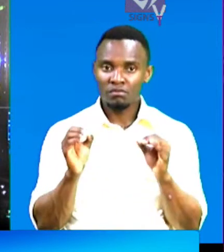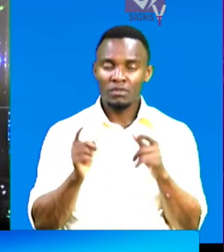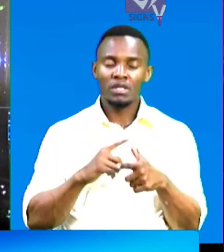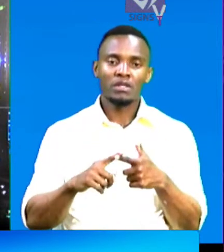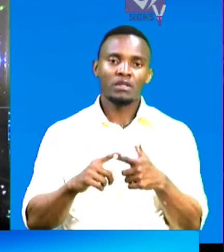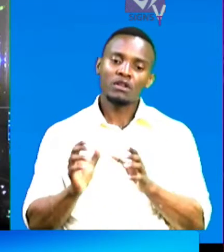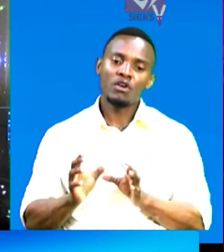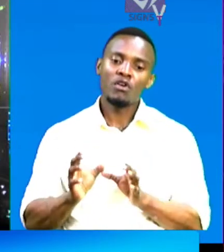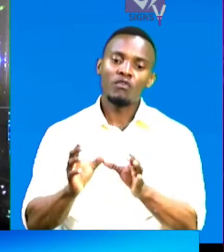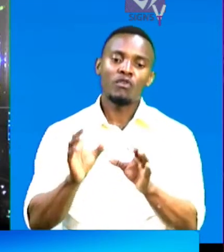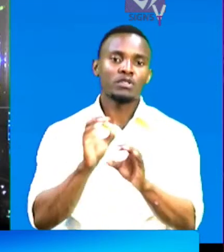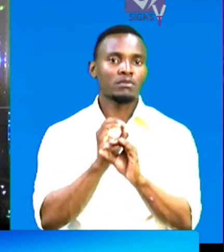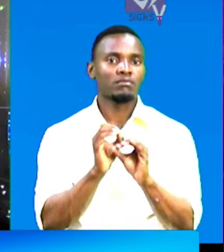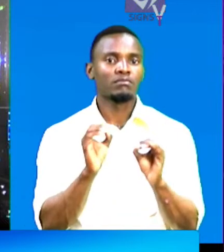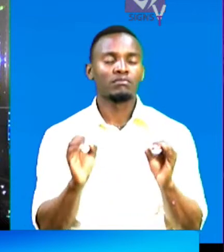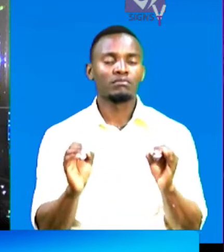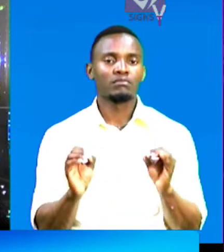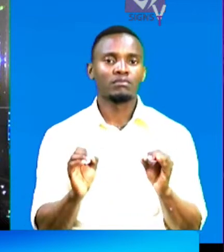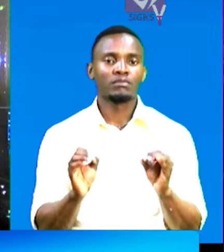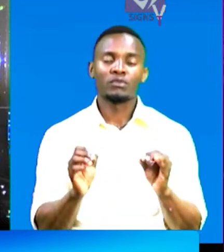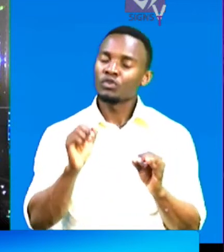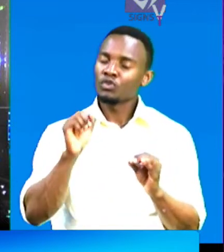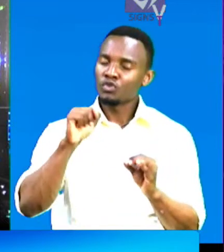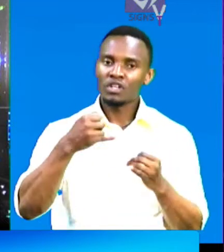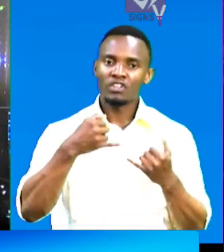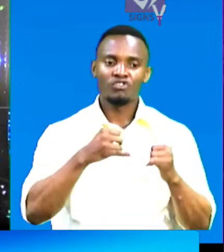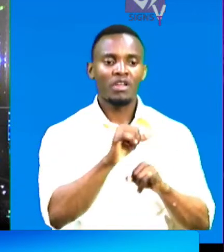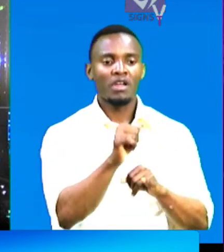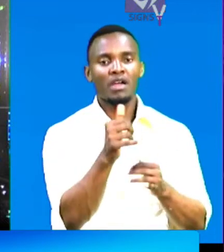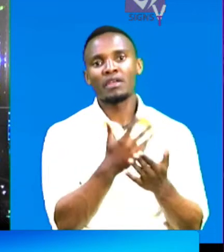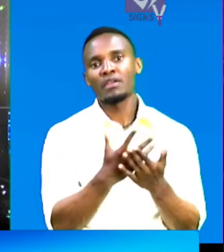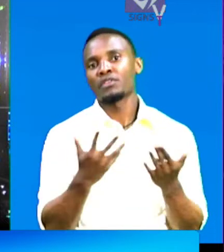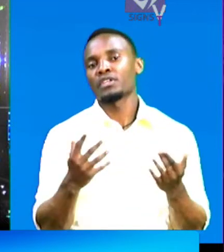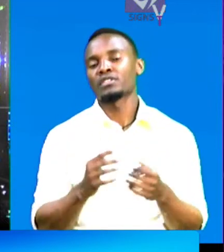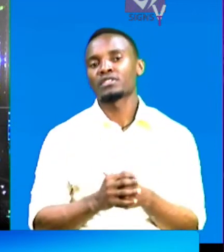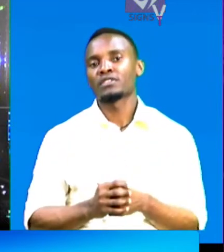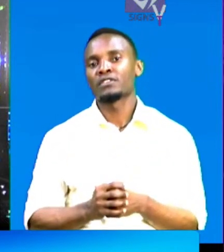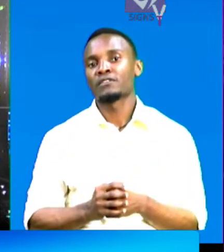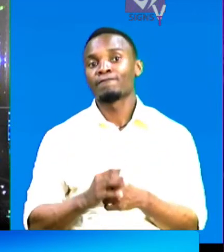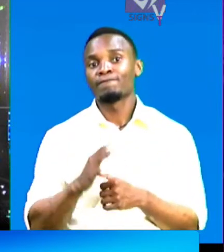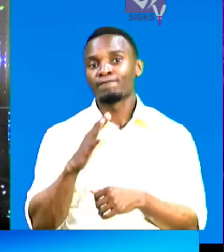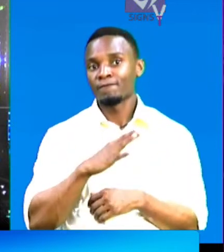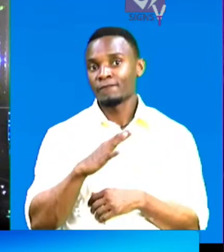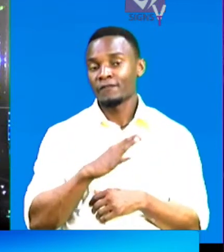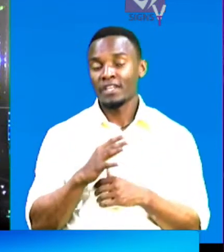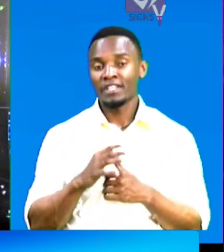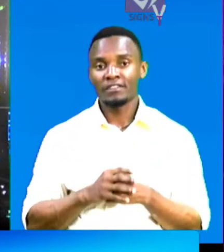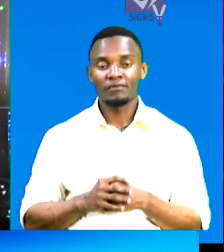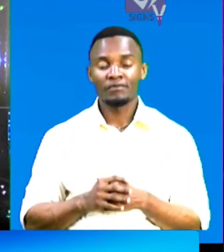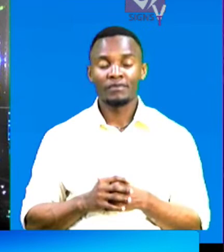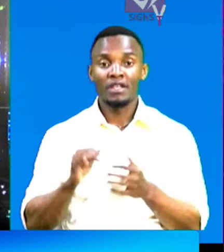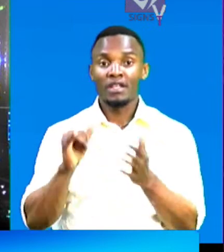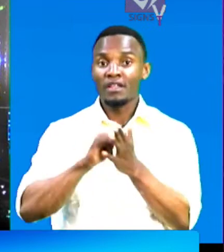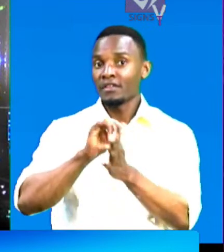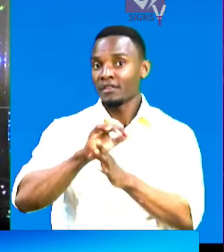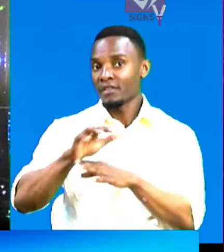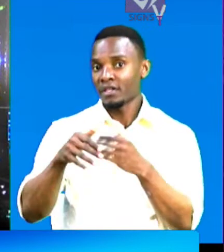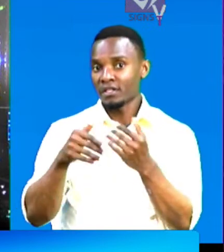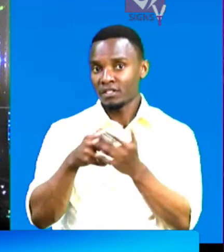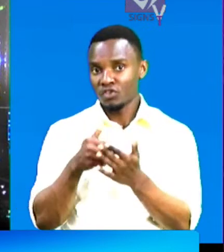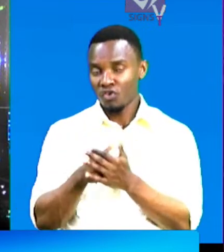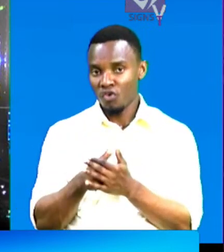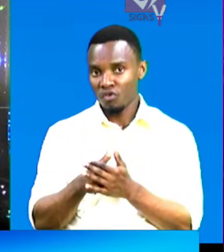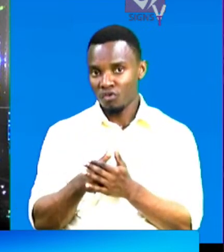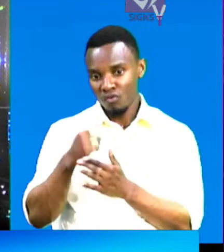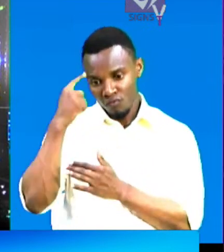don't force. You can try something else. Alright? And I think that will be all